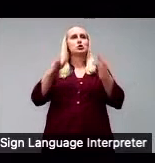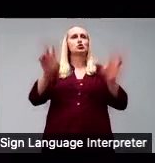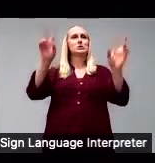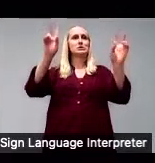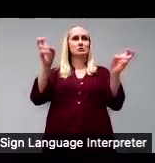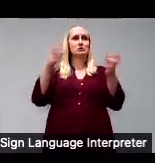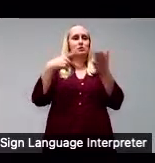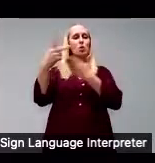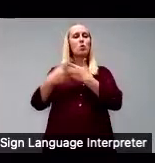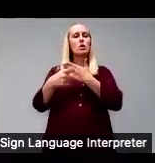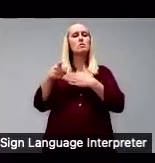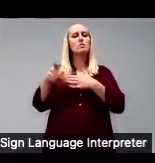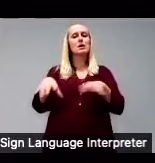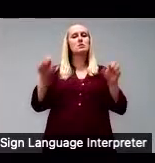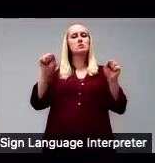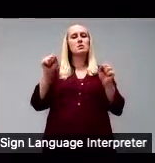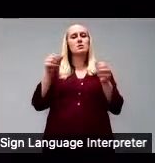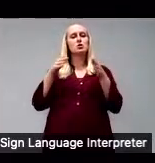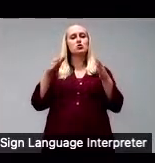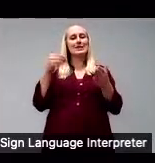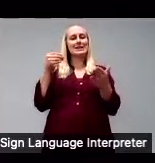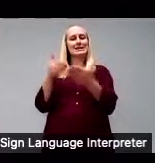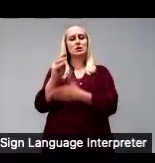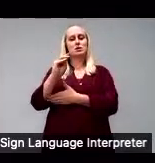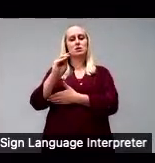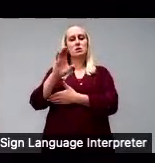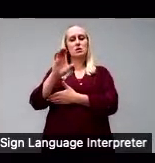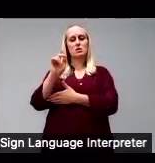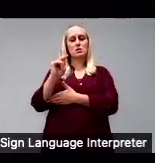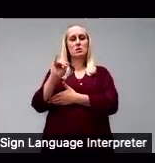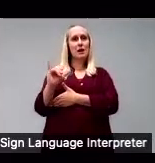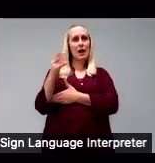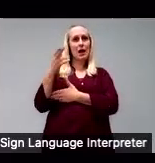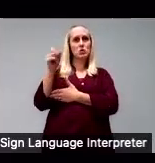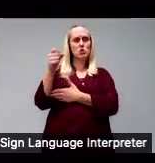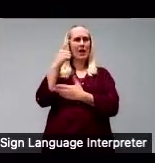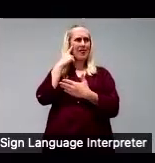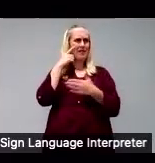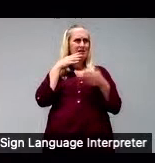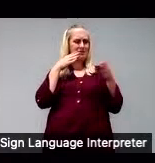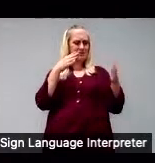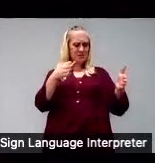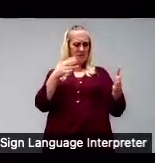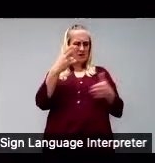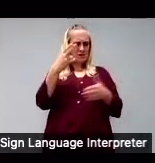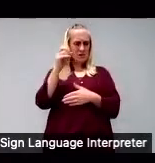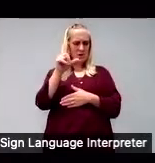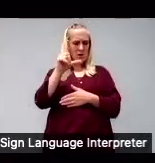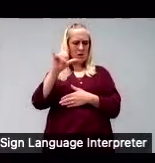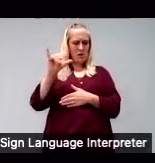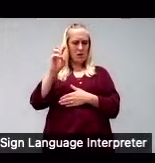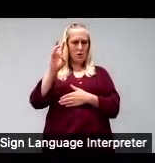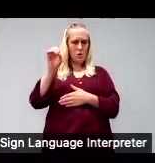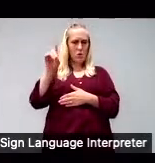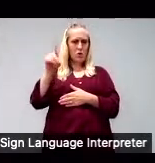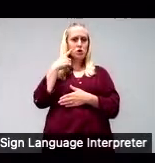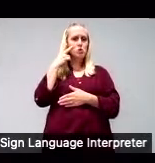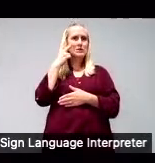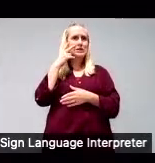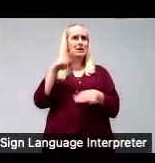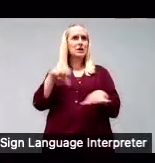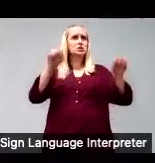they adopted a street over by McKay High School. So if you drive down, I think it's down the Hollywood Street, you see the Adopted by MICA CTP